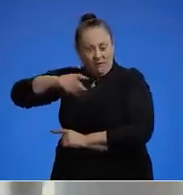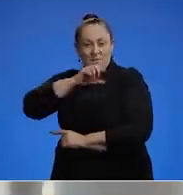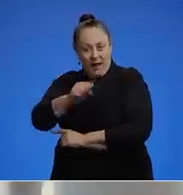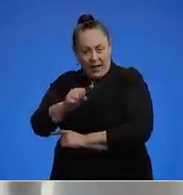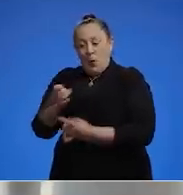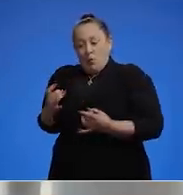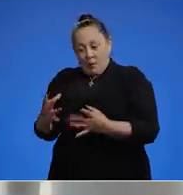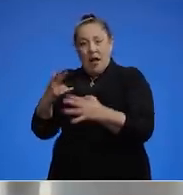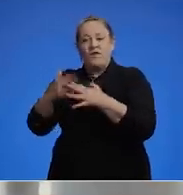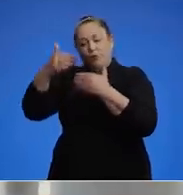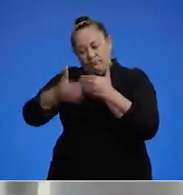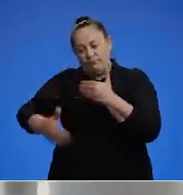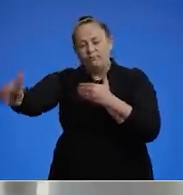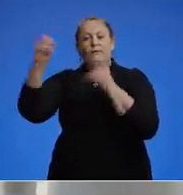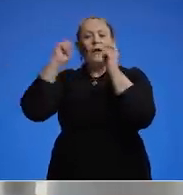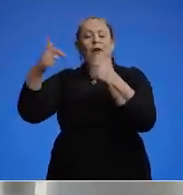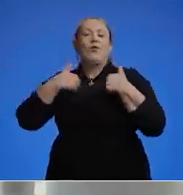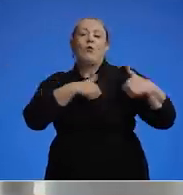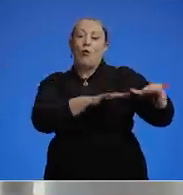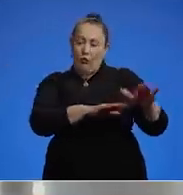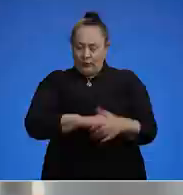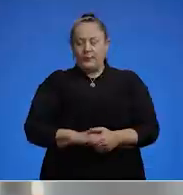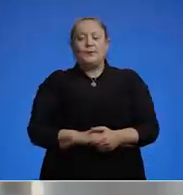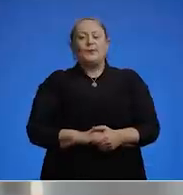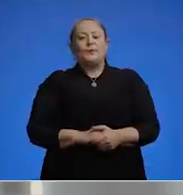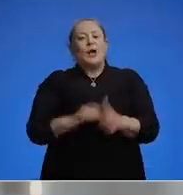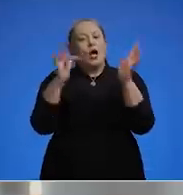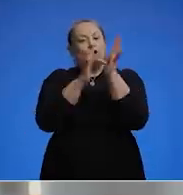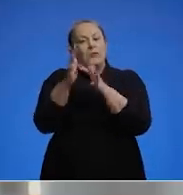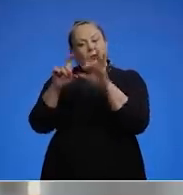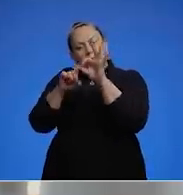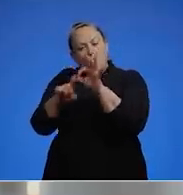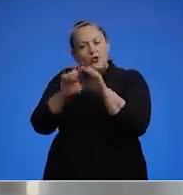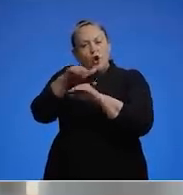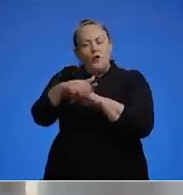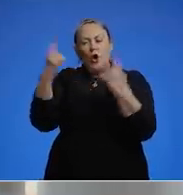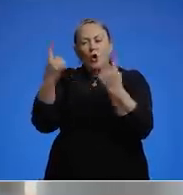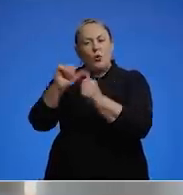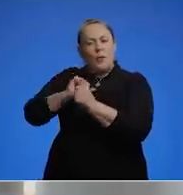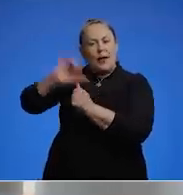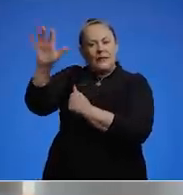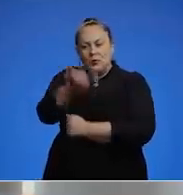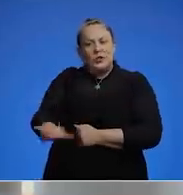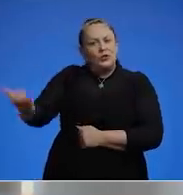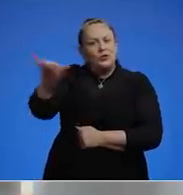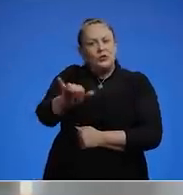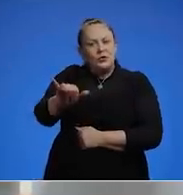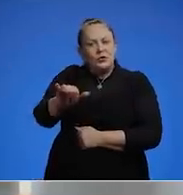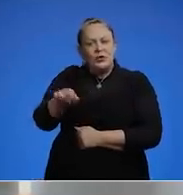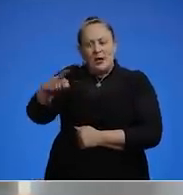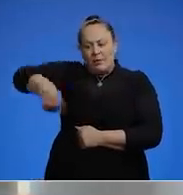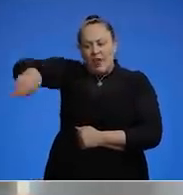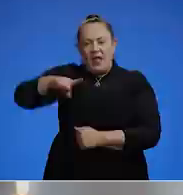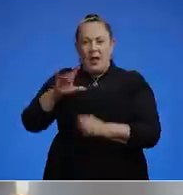12, for their mission to carry on his work. Jesus questions them about who is the greatest.